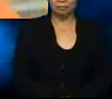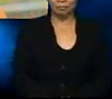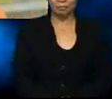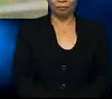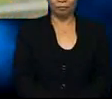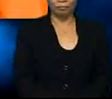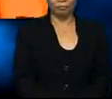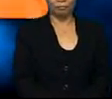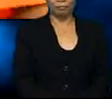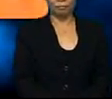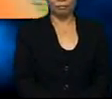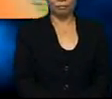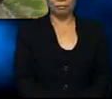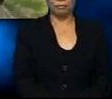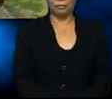Yes.